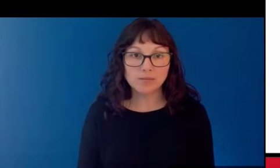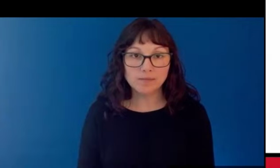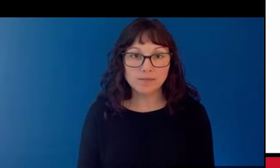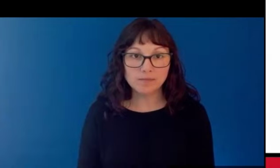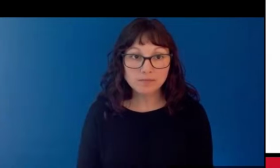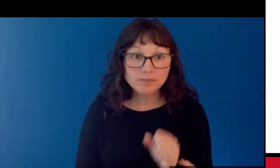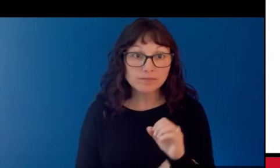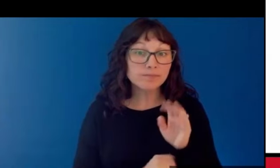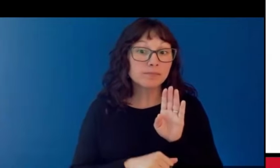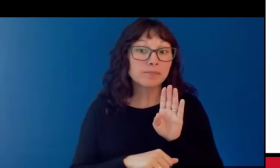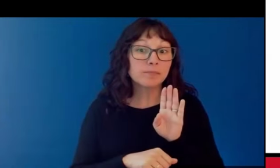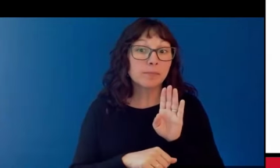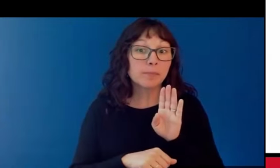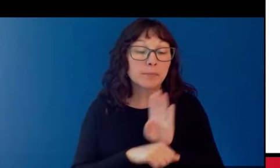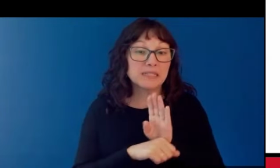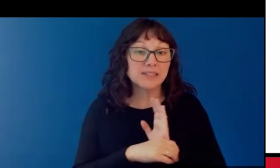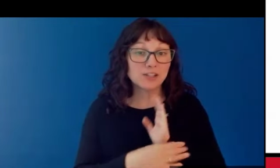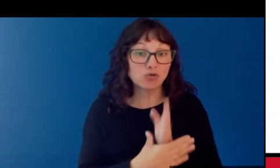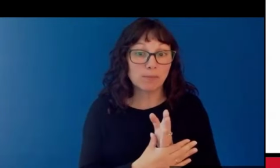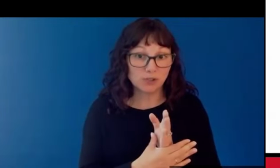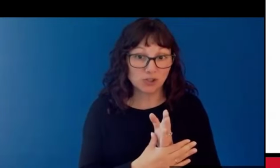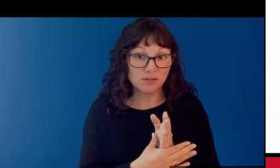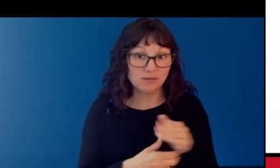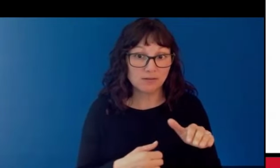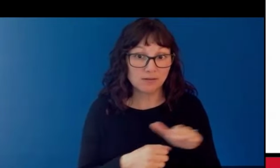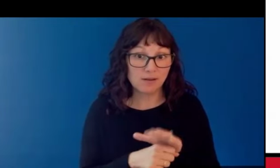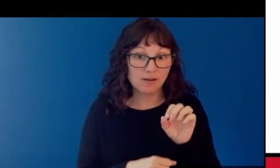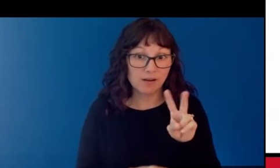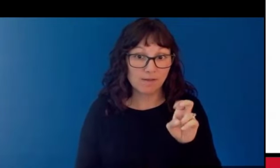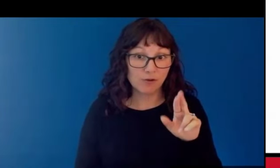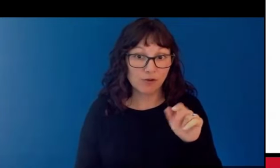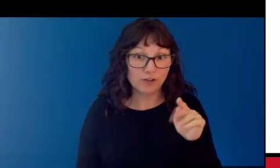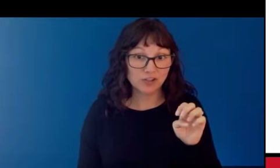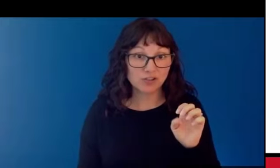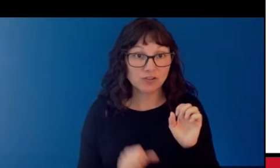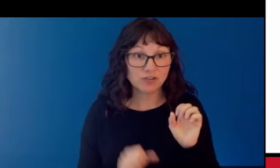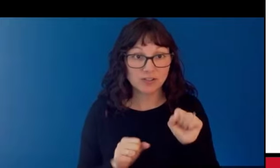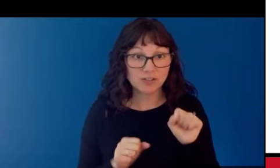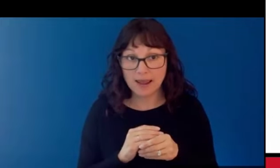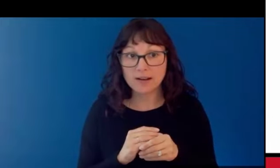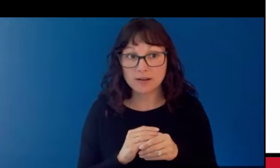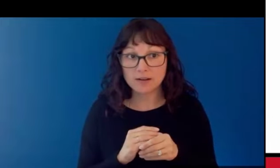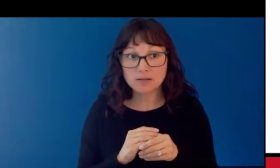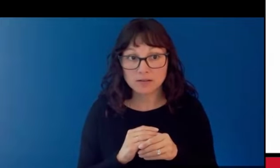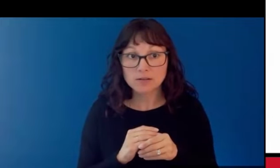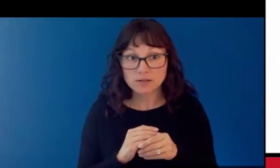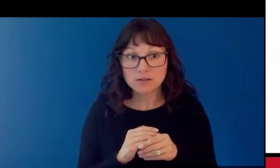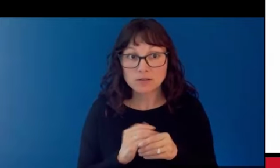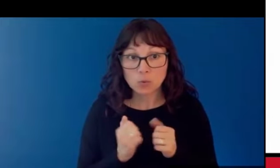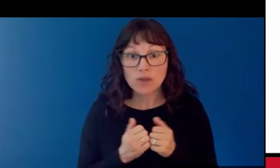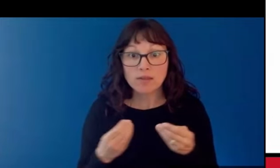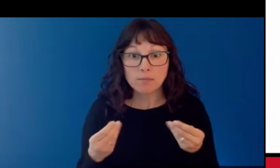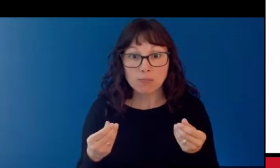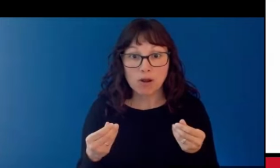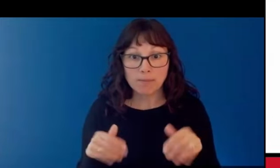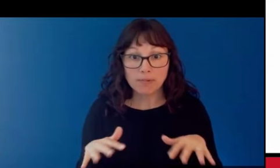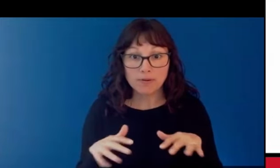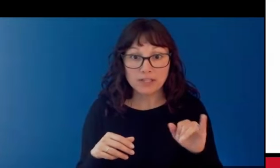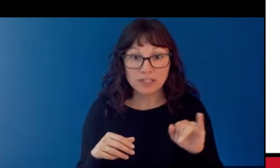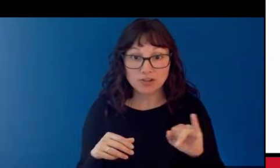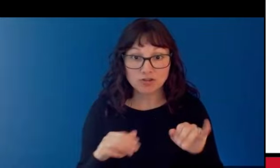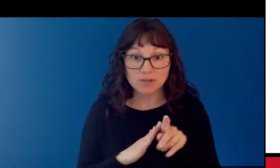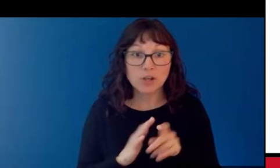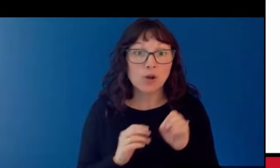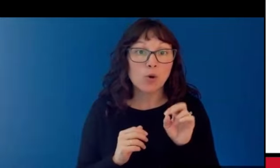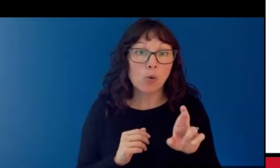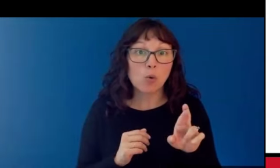So business interruption coverage can be added to a property insurance policy